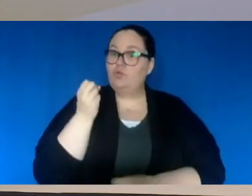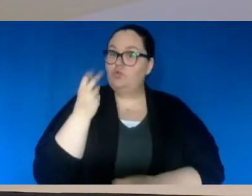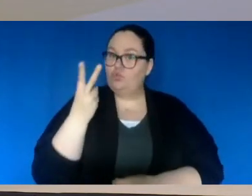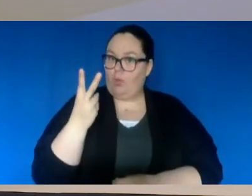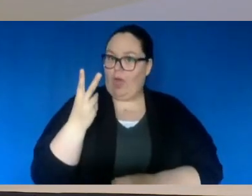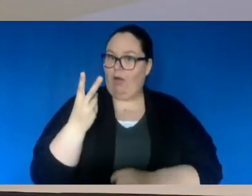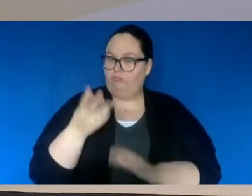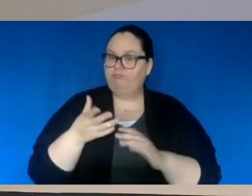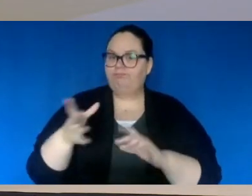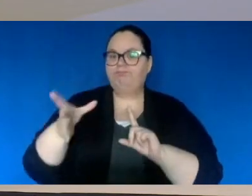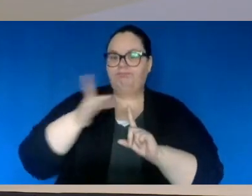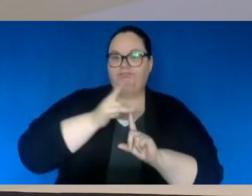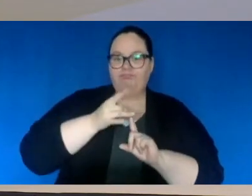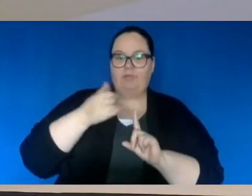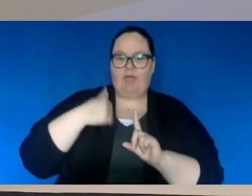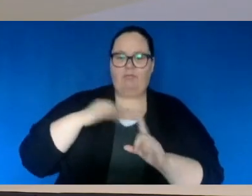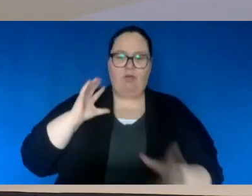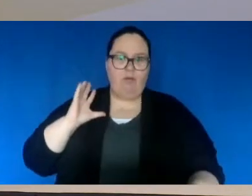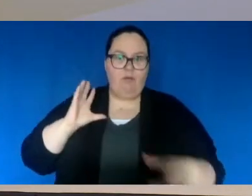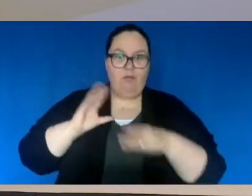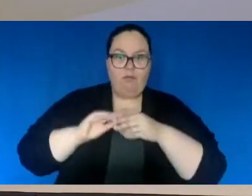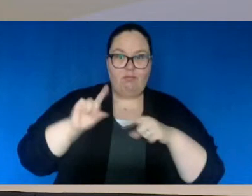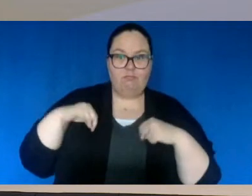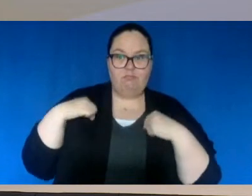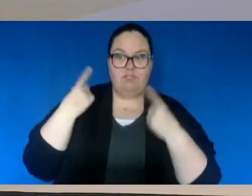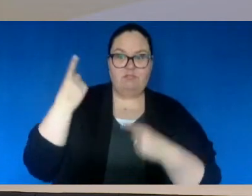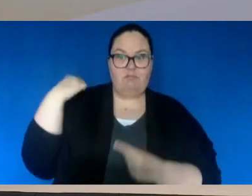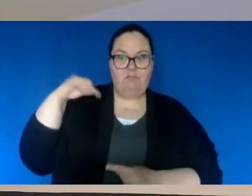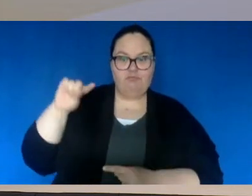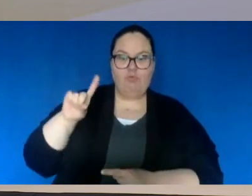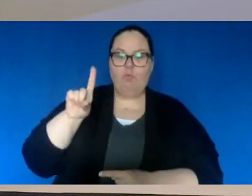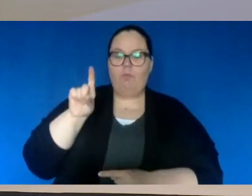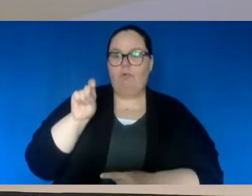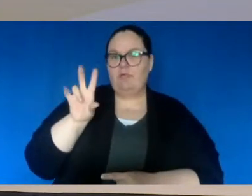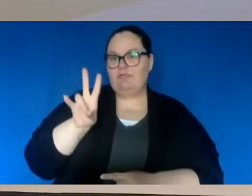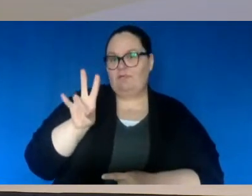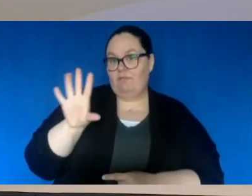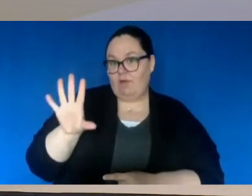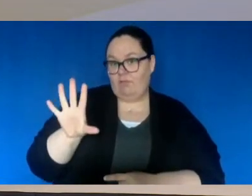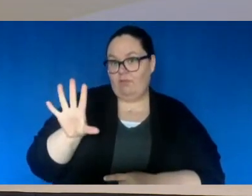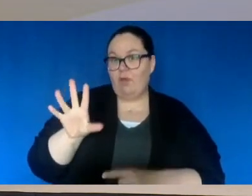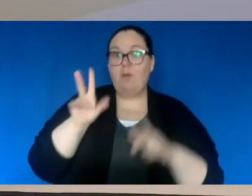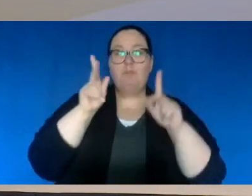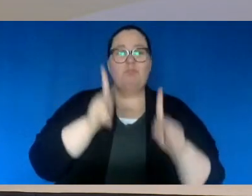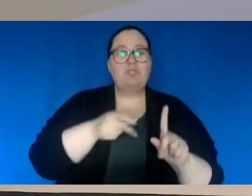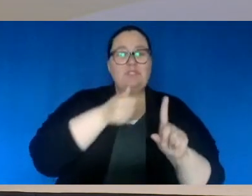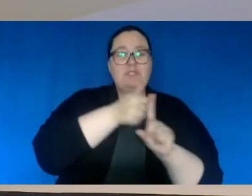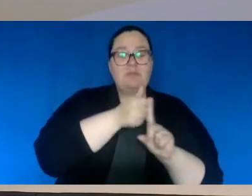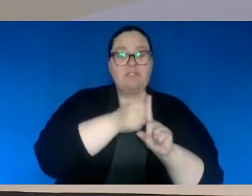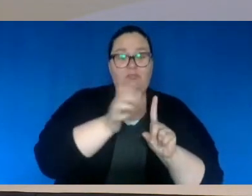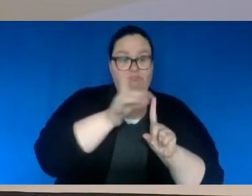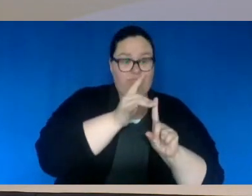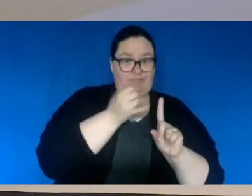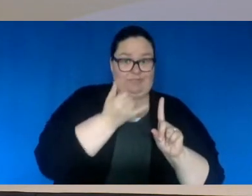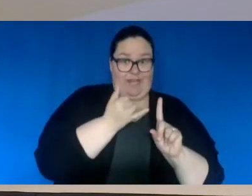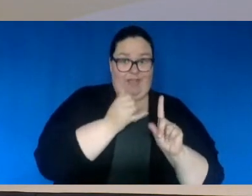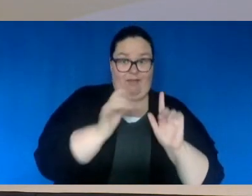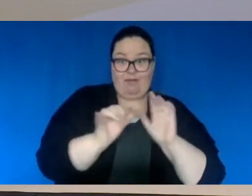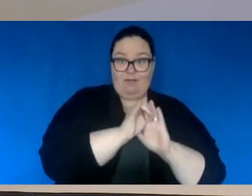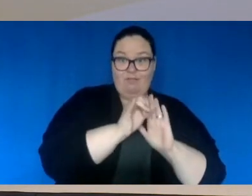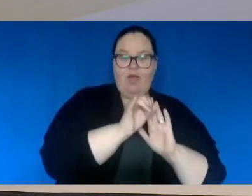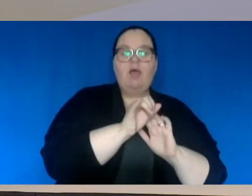since the pandemic began. This individual traveled to PI from outside of Atlantic Canada and is